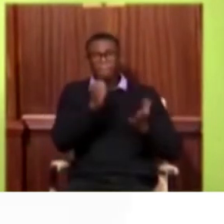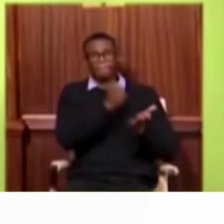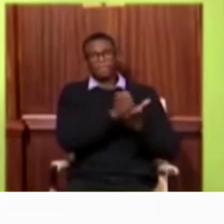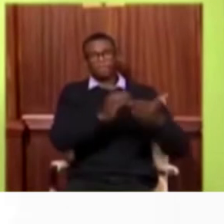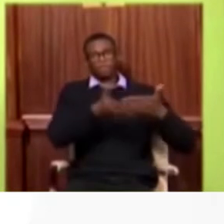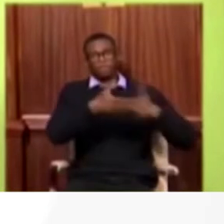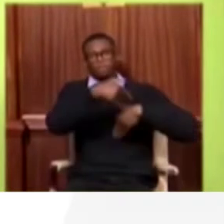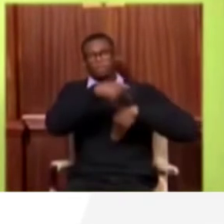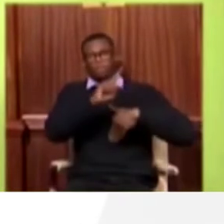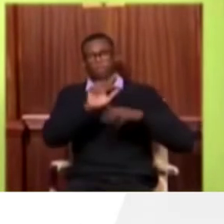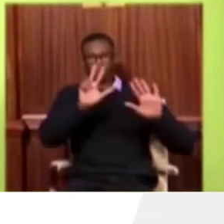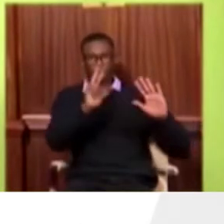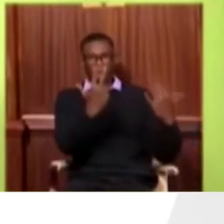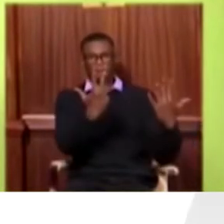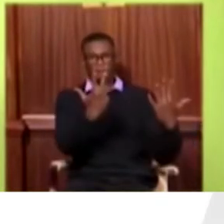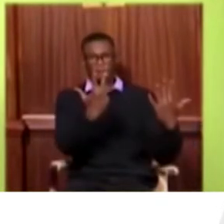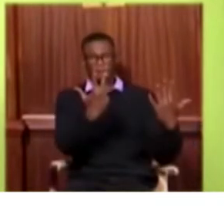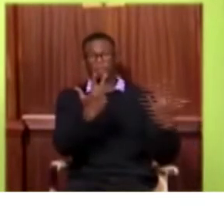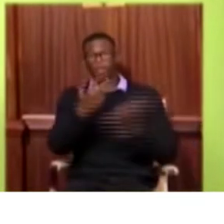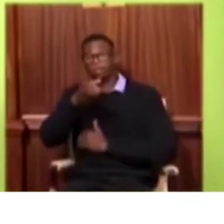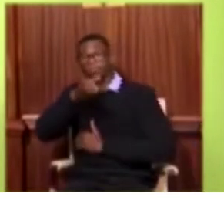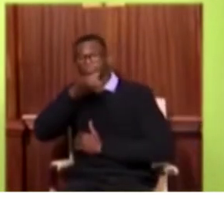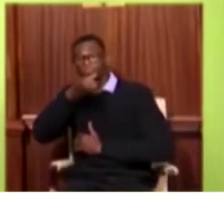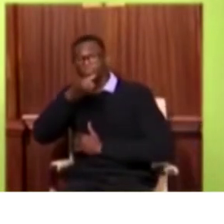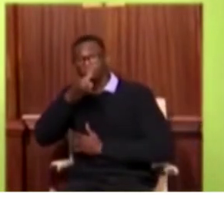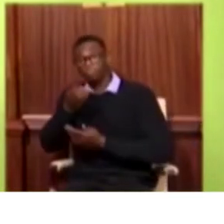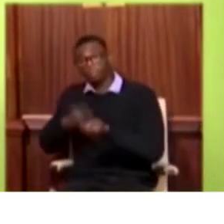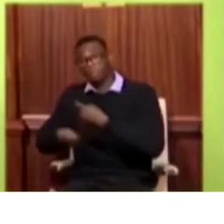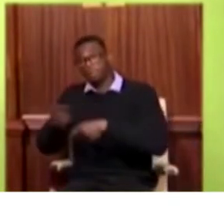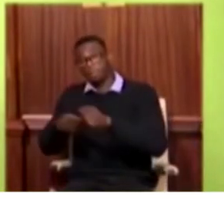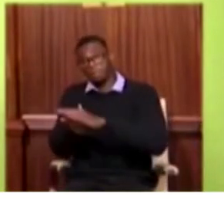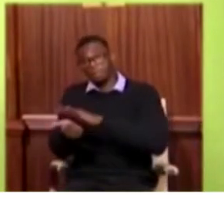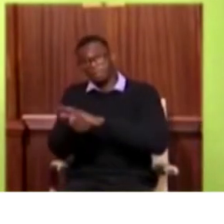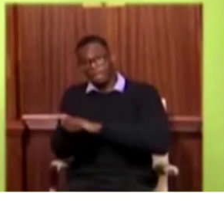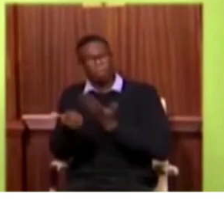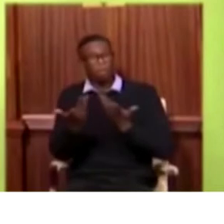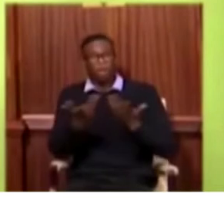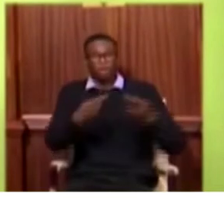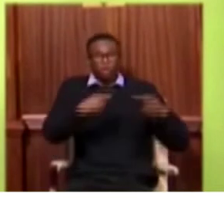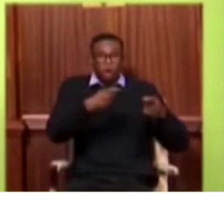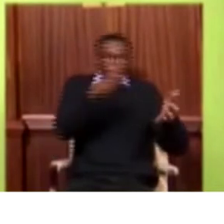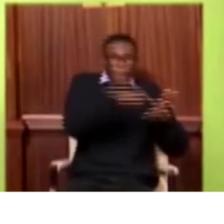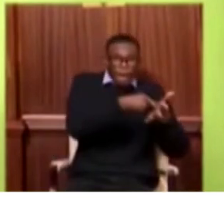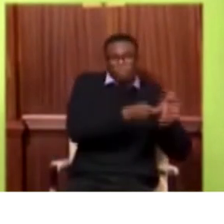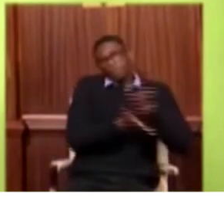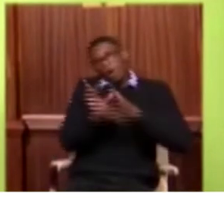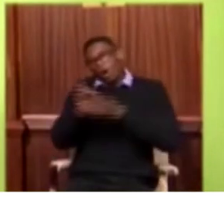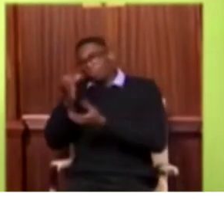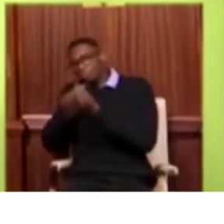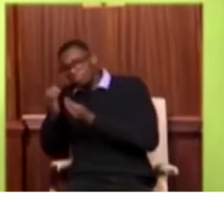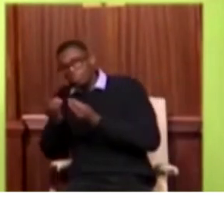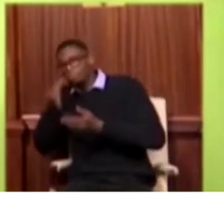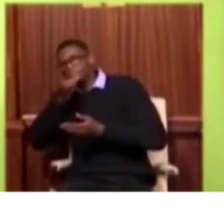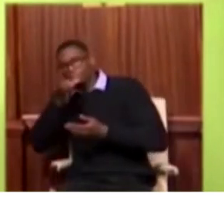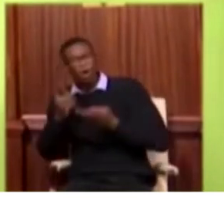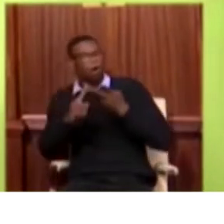The sale of alcohol, both for on-site and off-site consumption, is